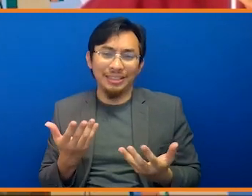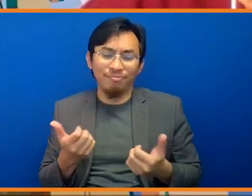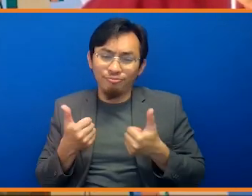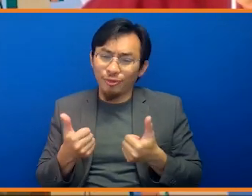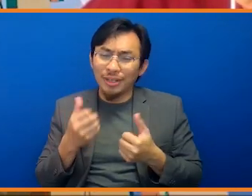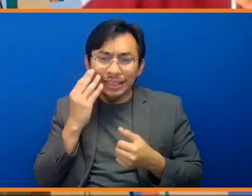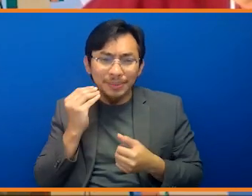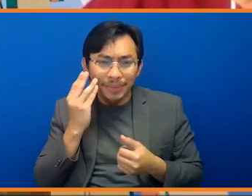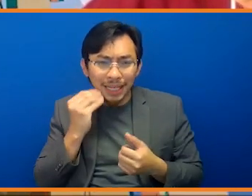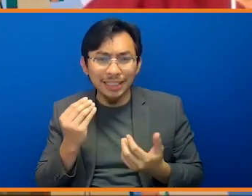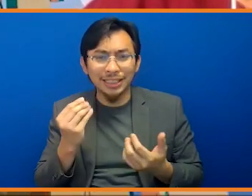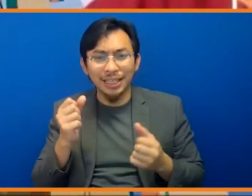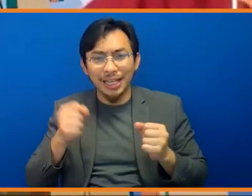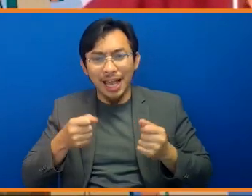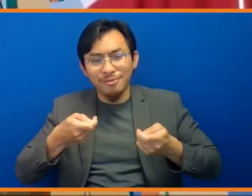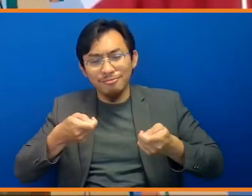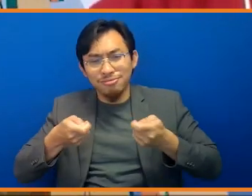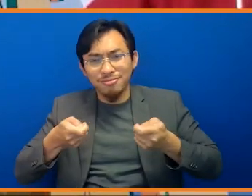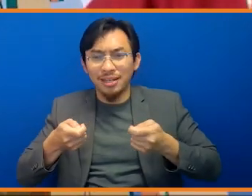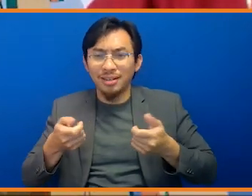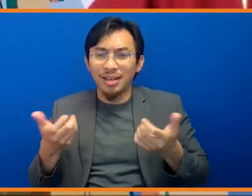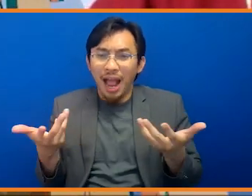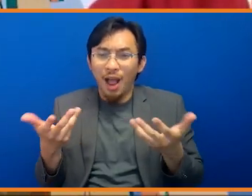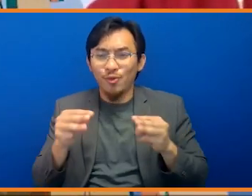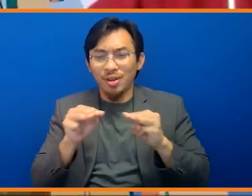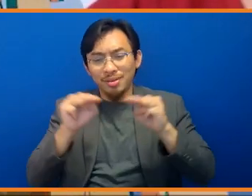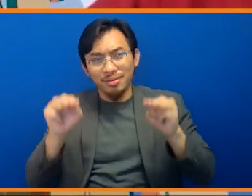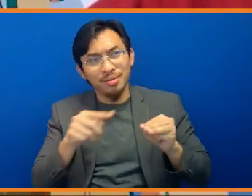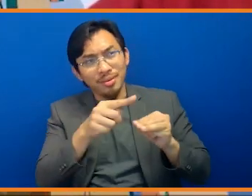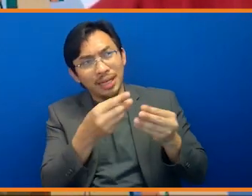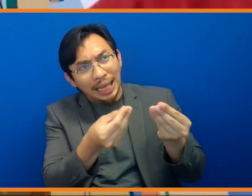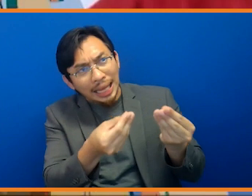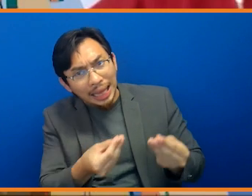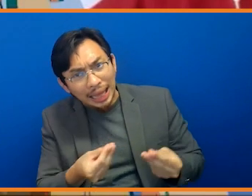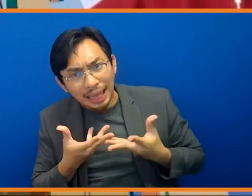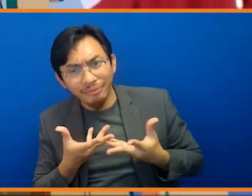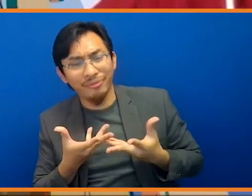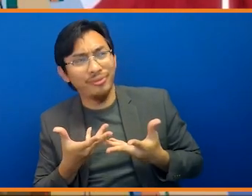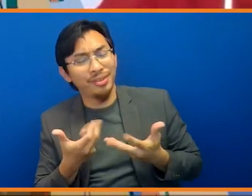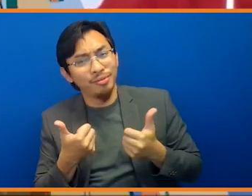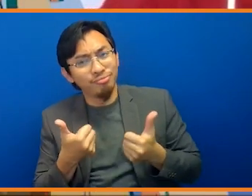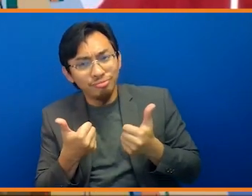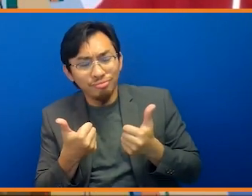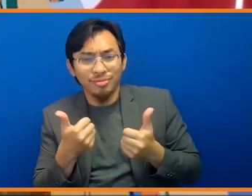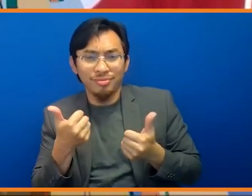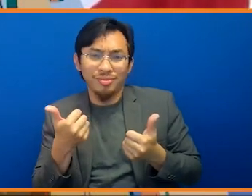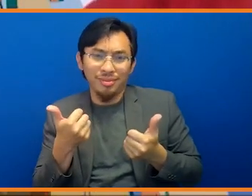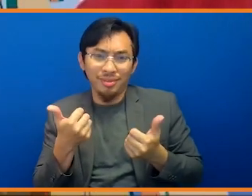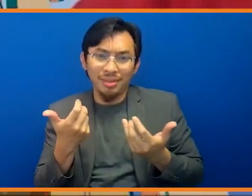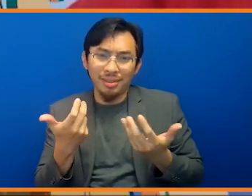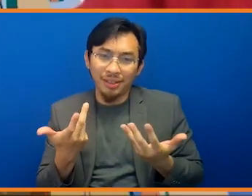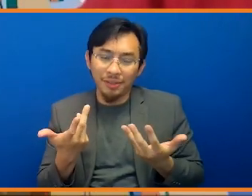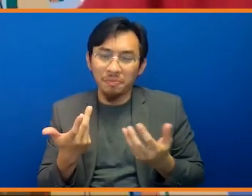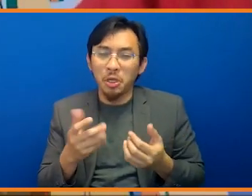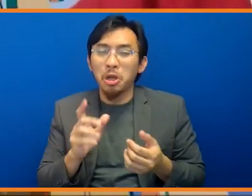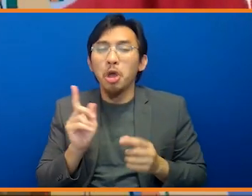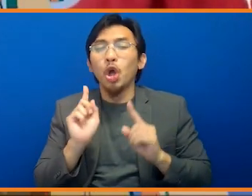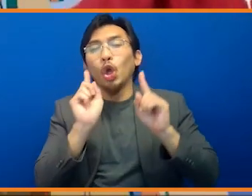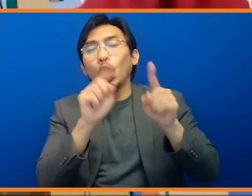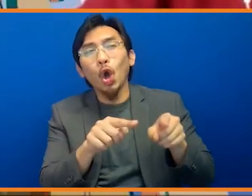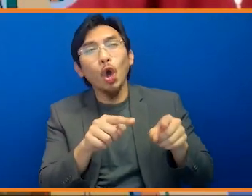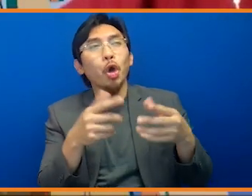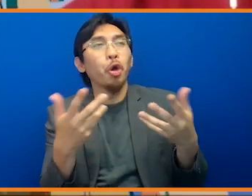then engage with the innovative way that the museum offers, so that they're really not just going